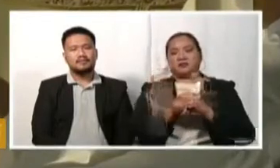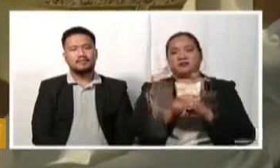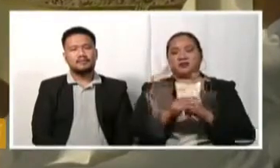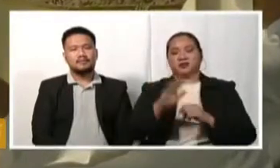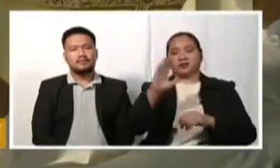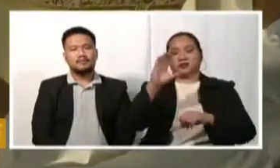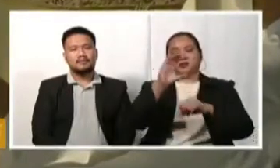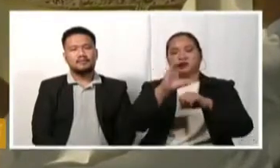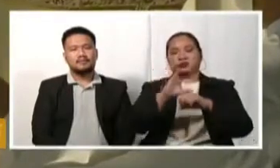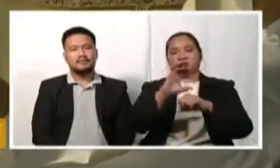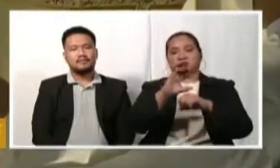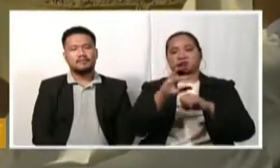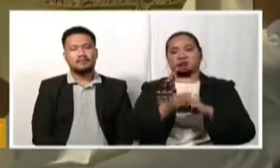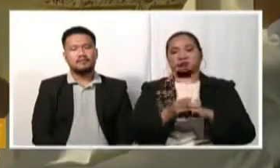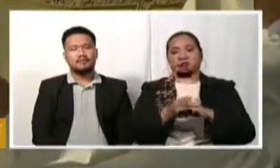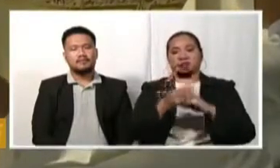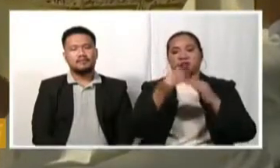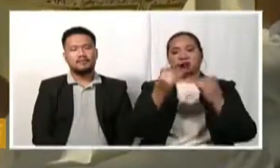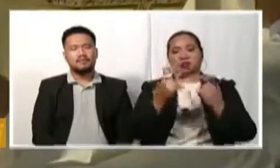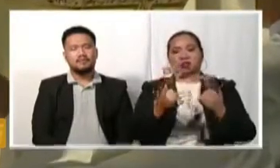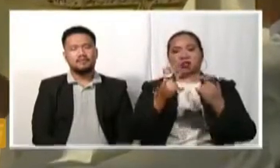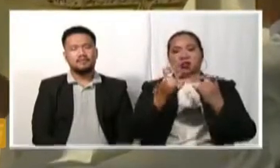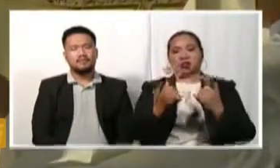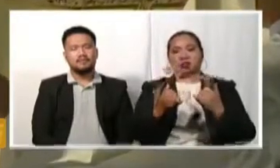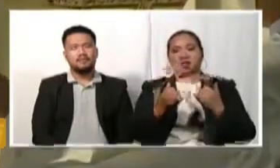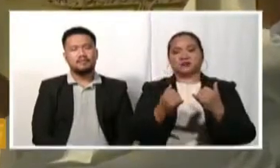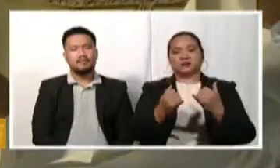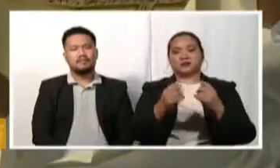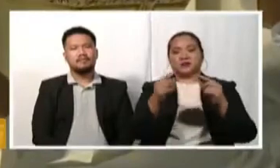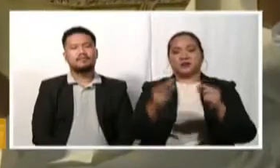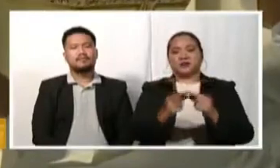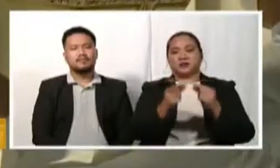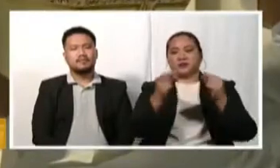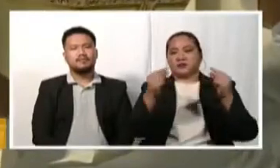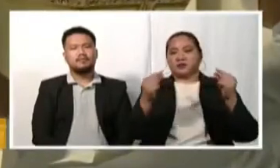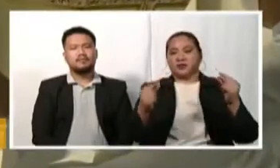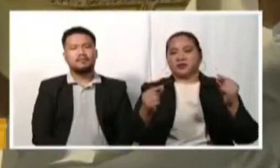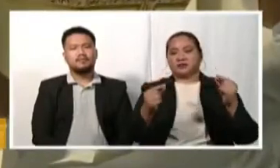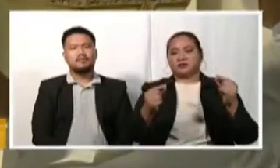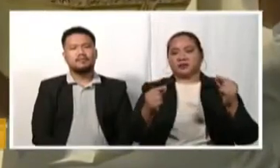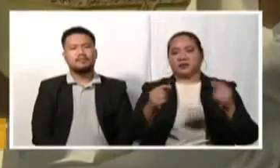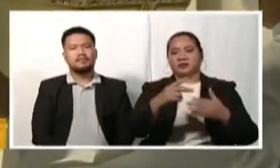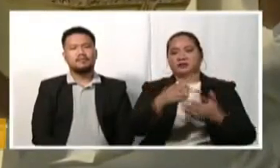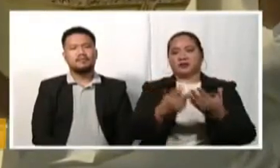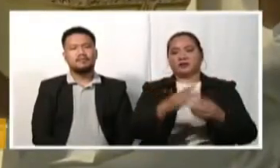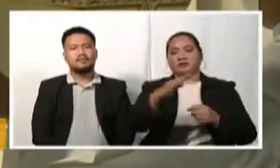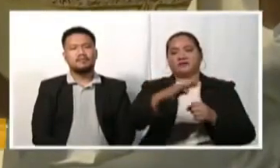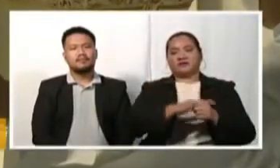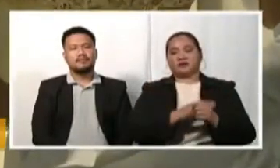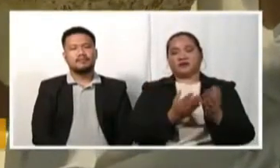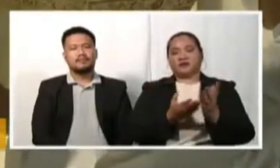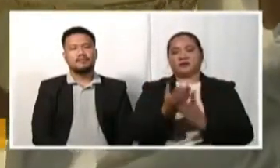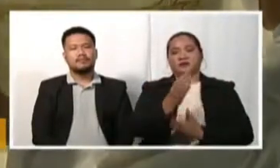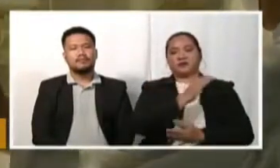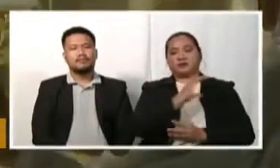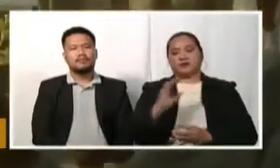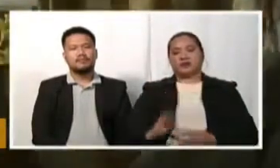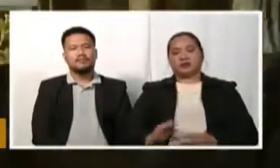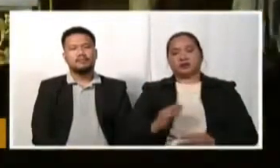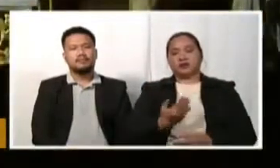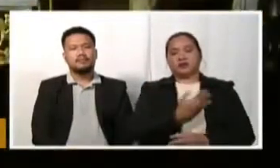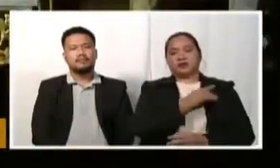your church may now see in great part fulfilled, through Christ our